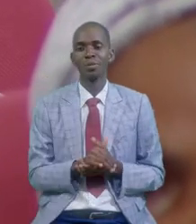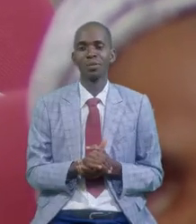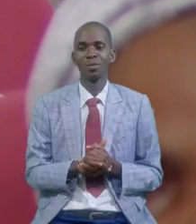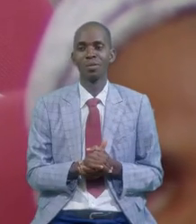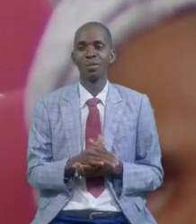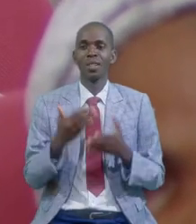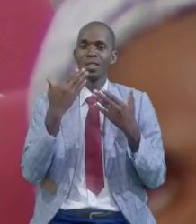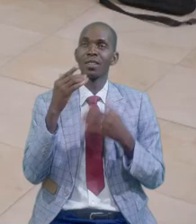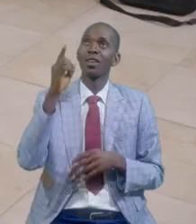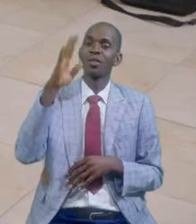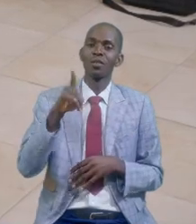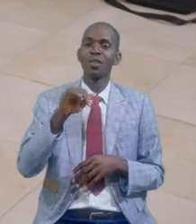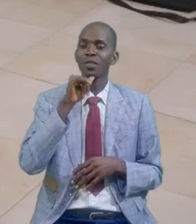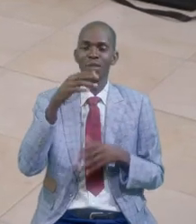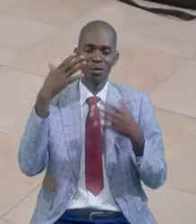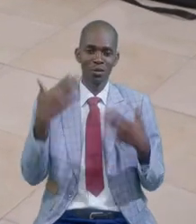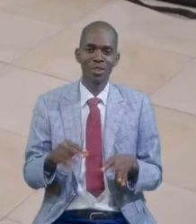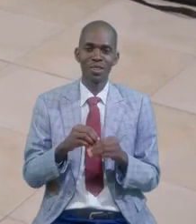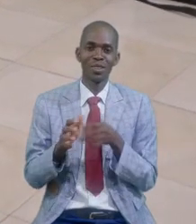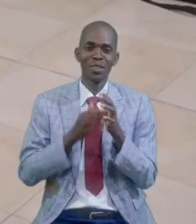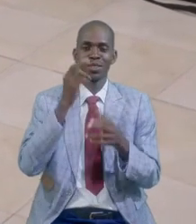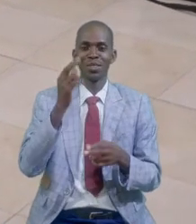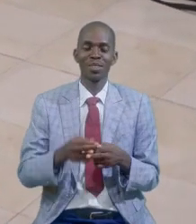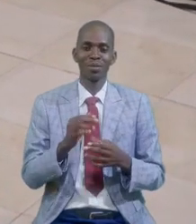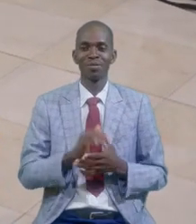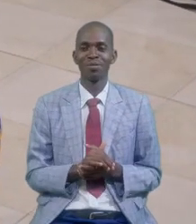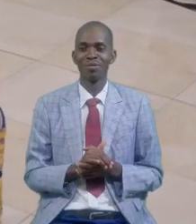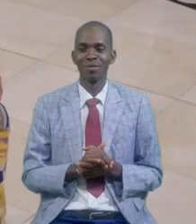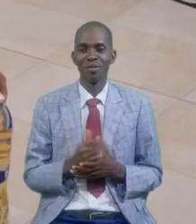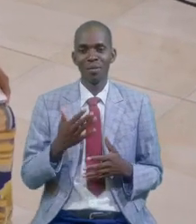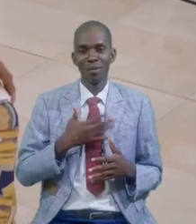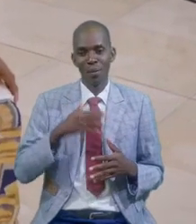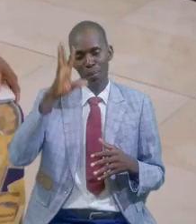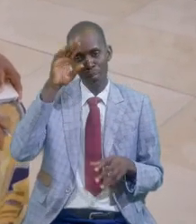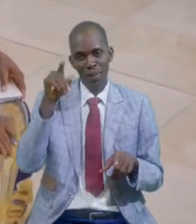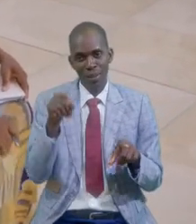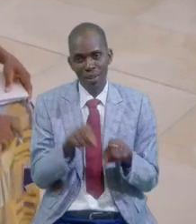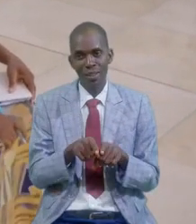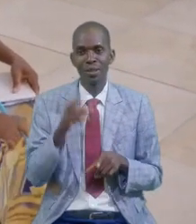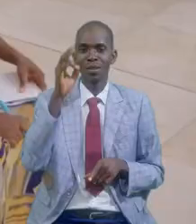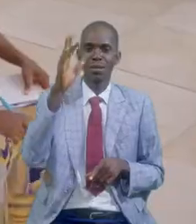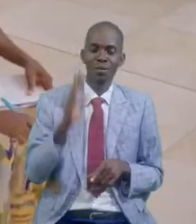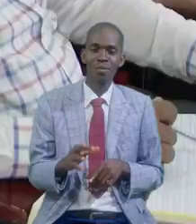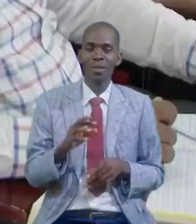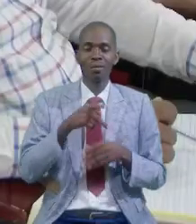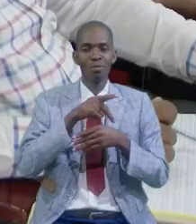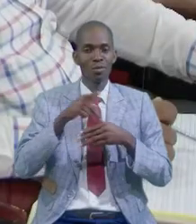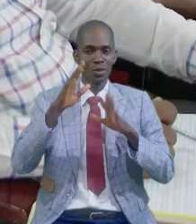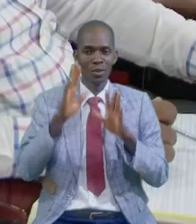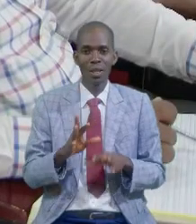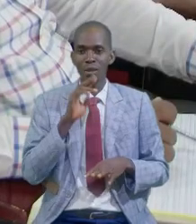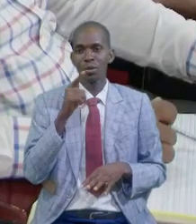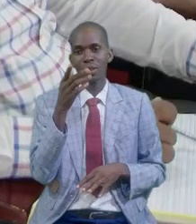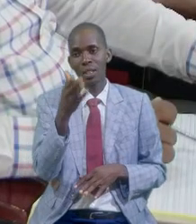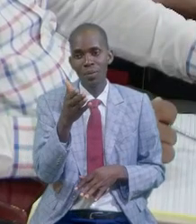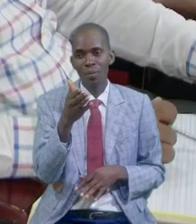God you are not finished. Yes. My brother, minister, professional, are you there? Yes.